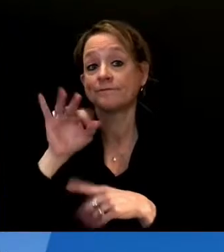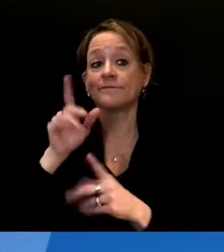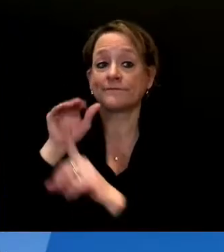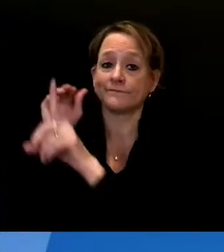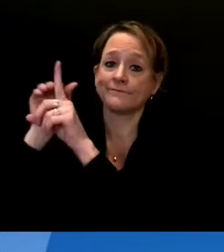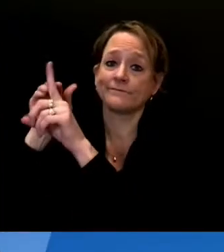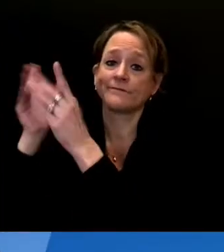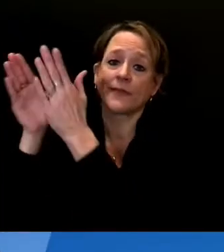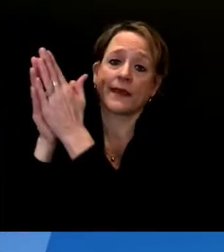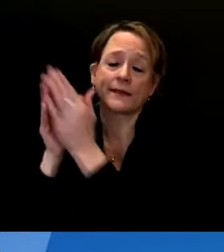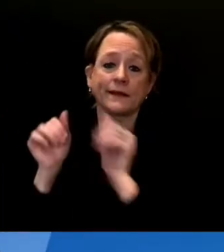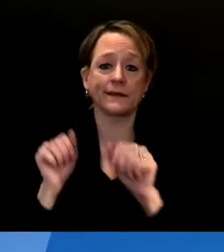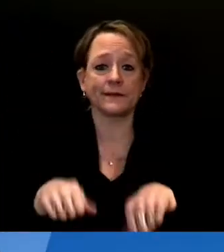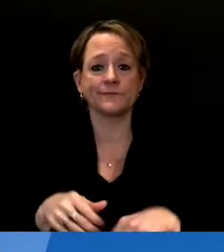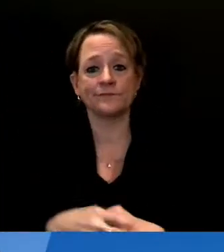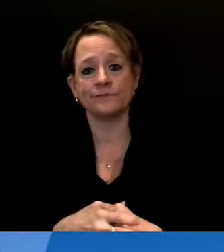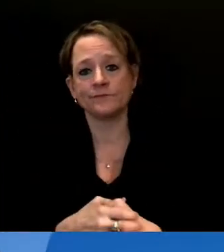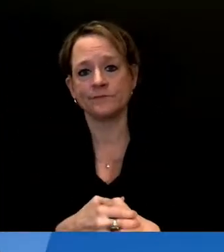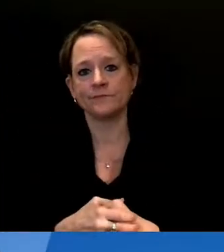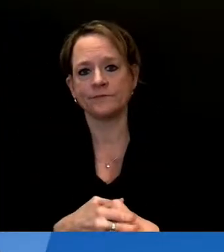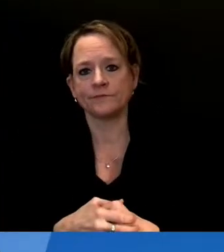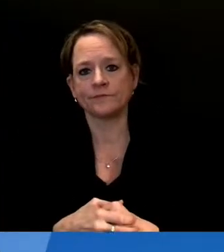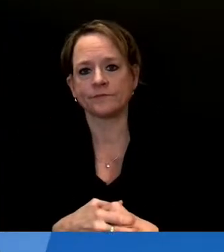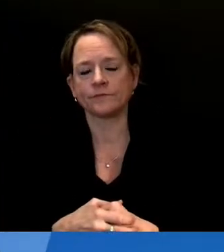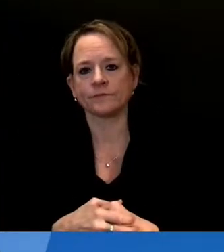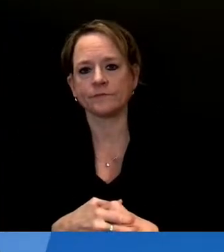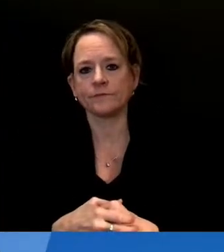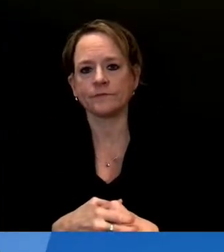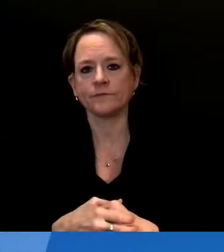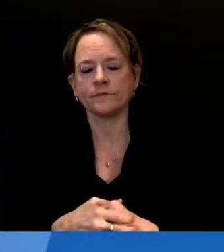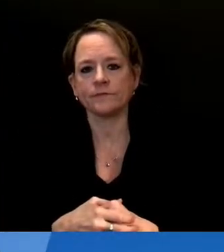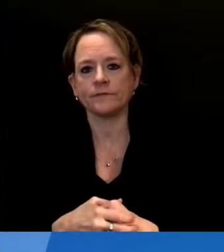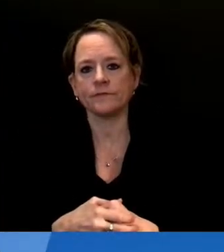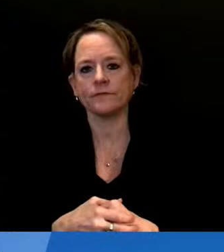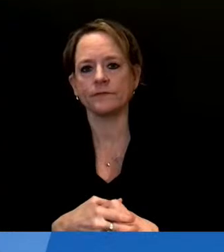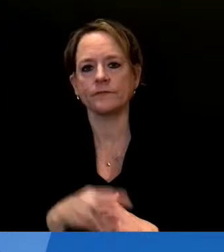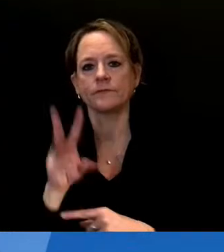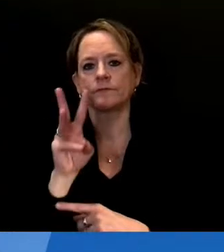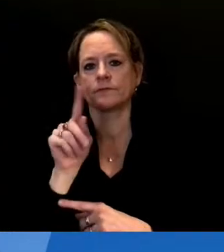Thank you. And now to Katie Crowther from TMJ4 in Milwaukee. Katie?